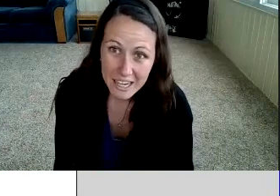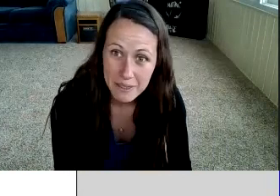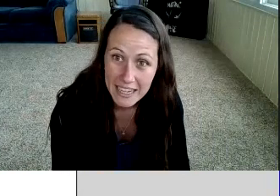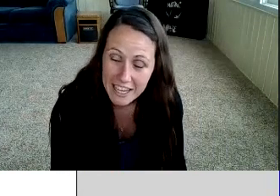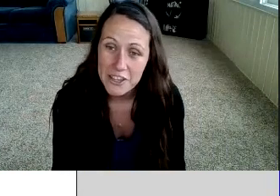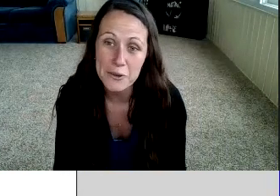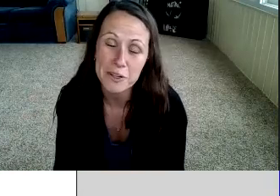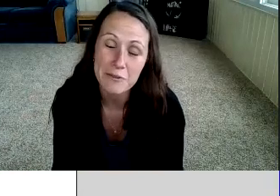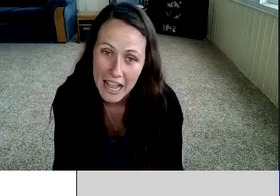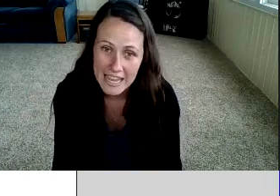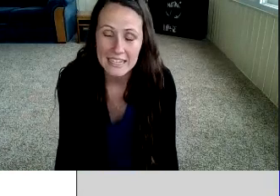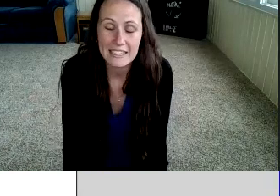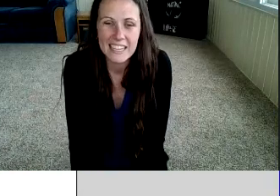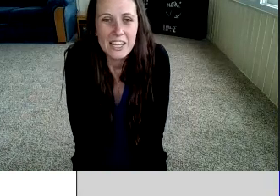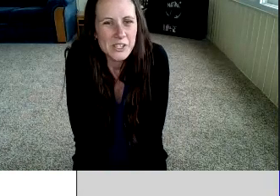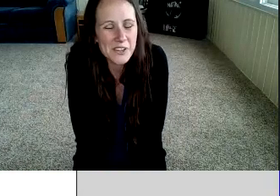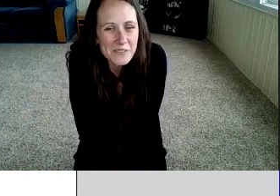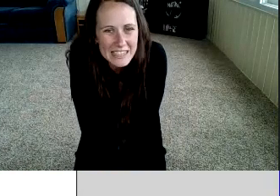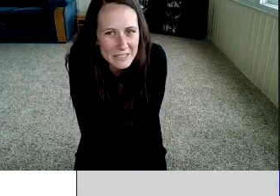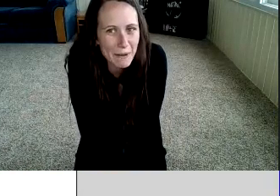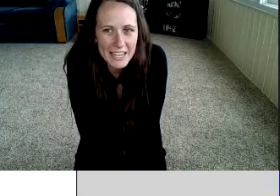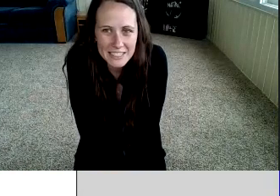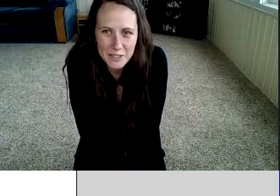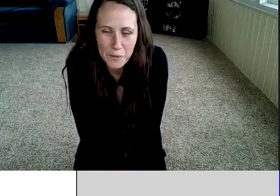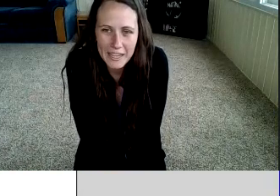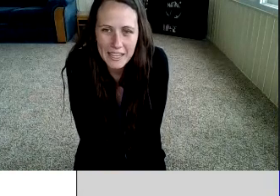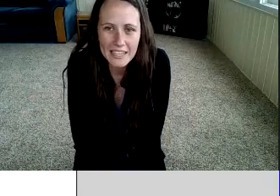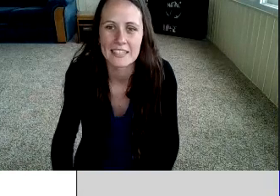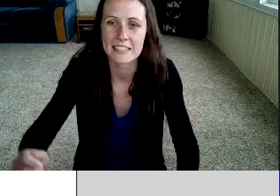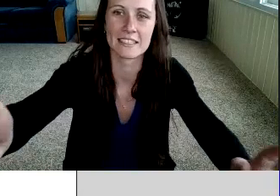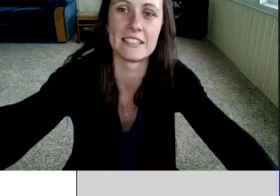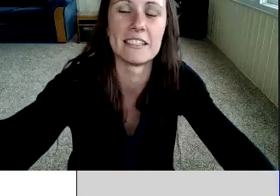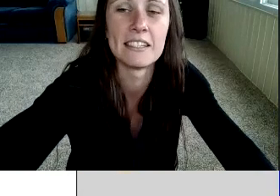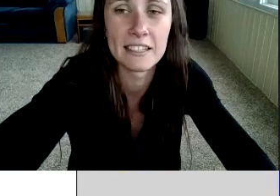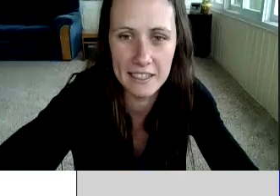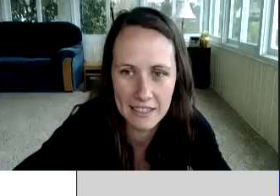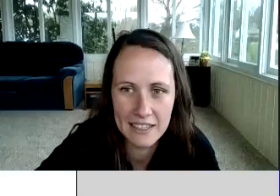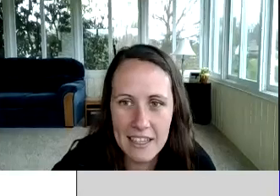If you said a bunny, you were right. Do you know what this bunny is doing?